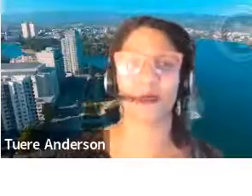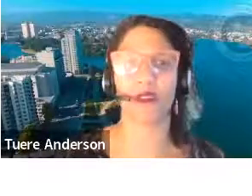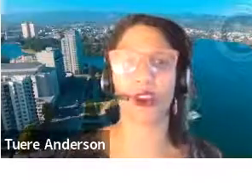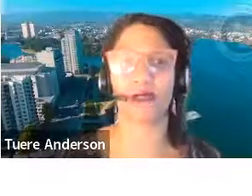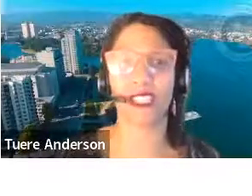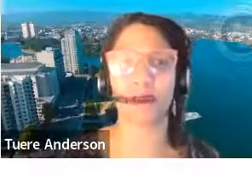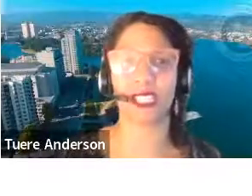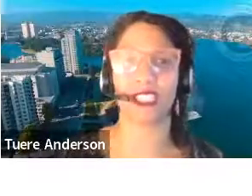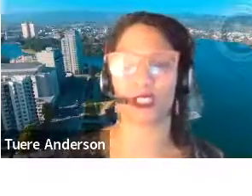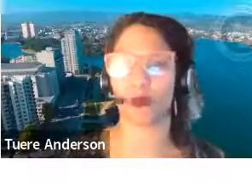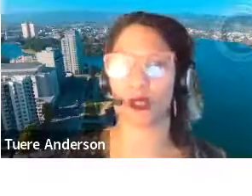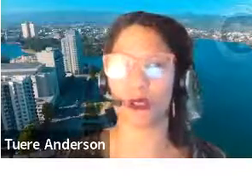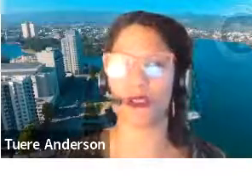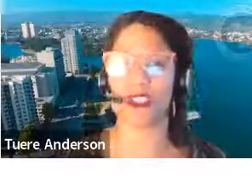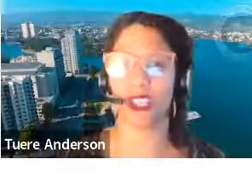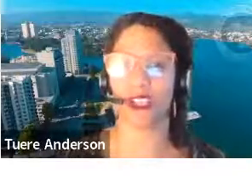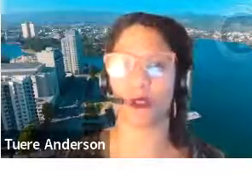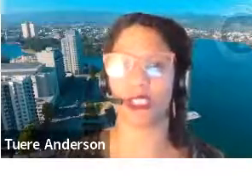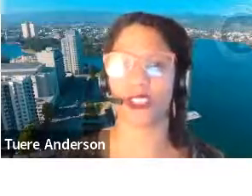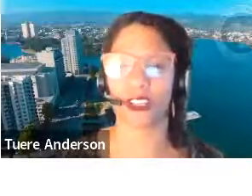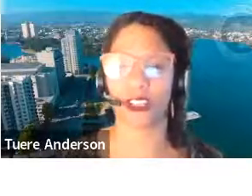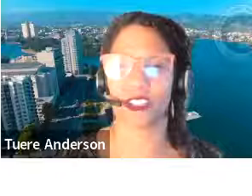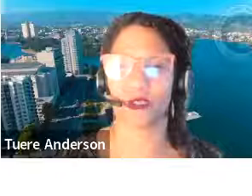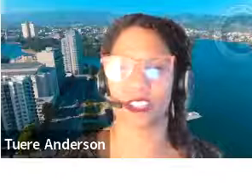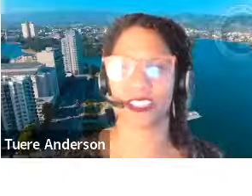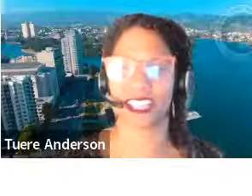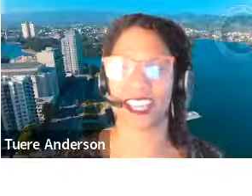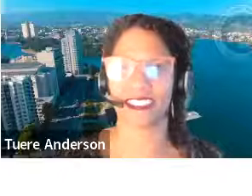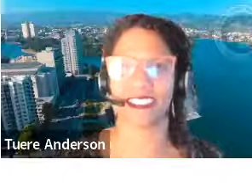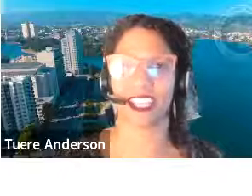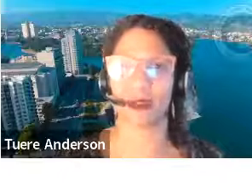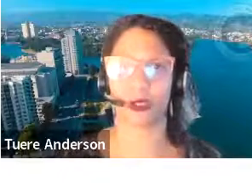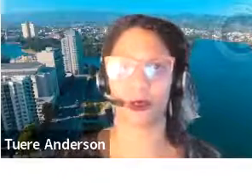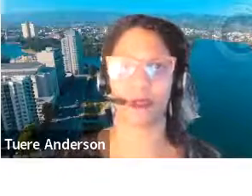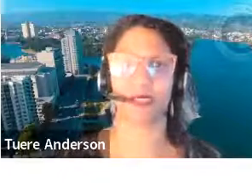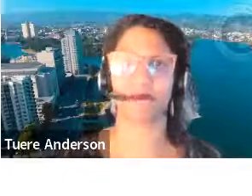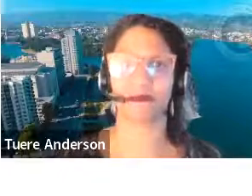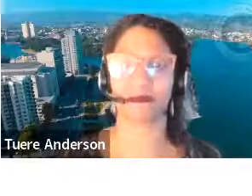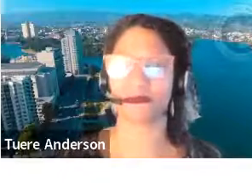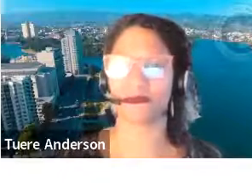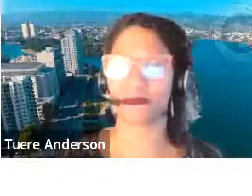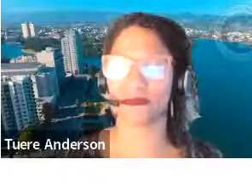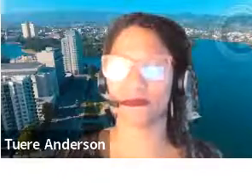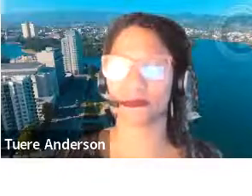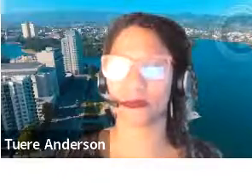I'll ask one of our Vietnamese interpreters to please share instructions to access the language rooms.